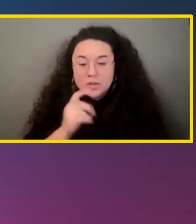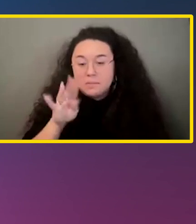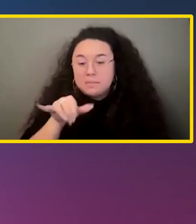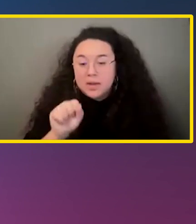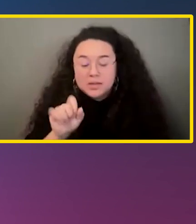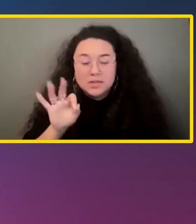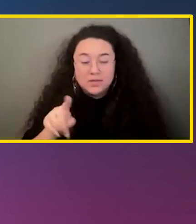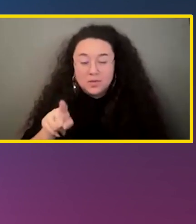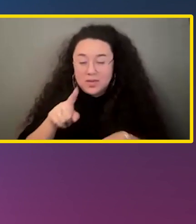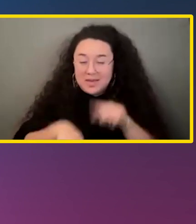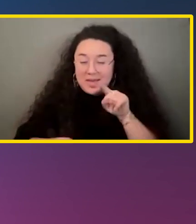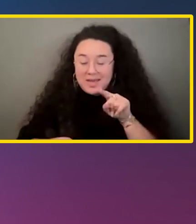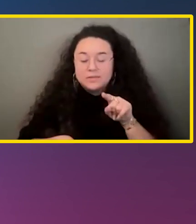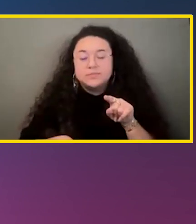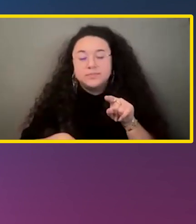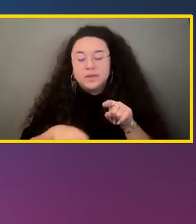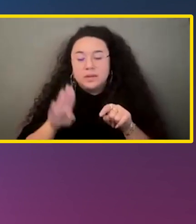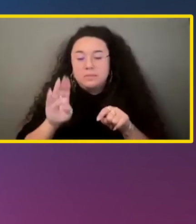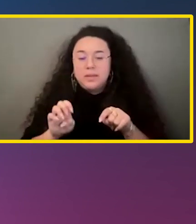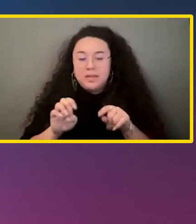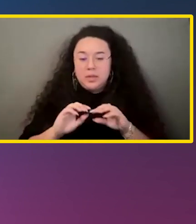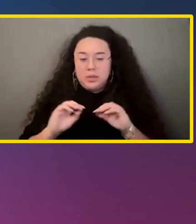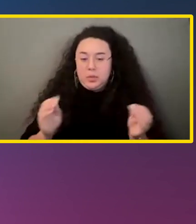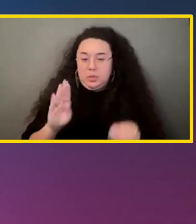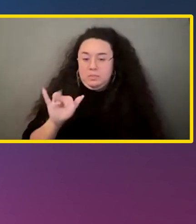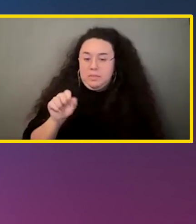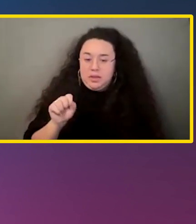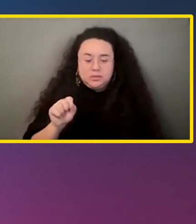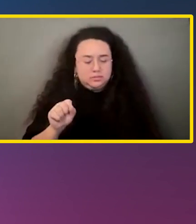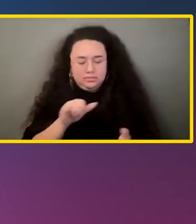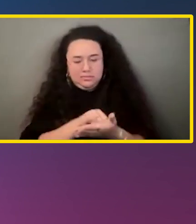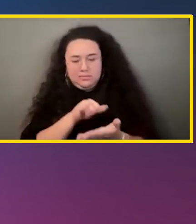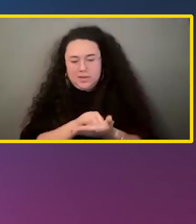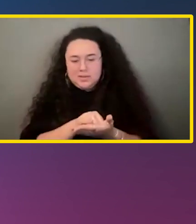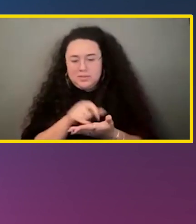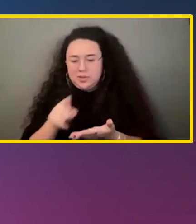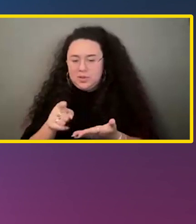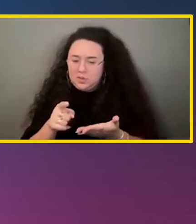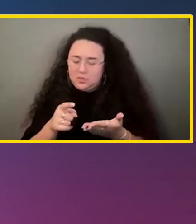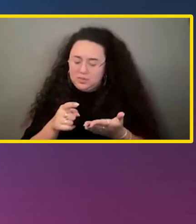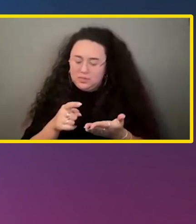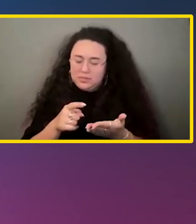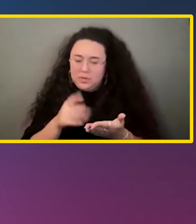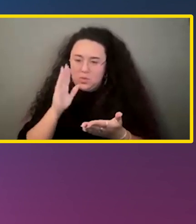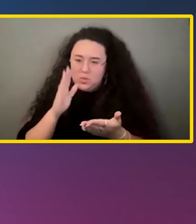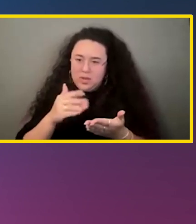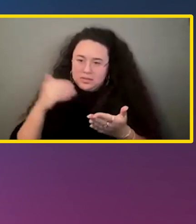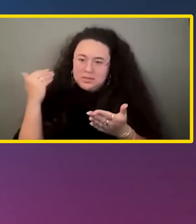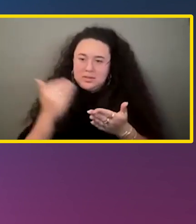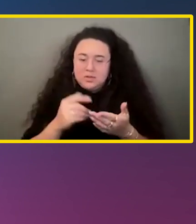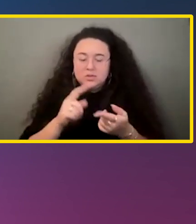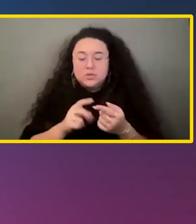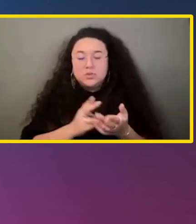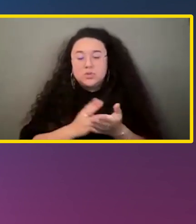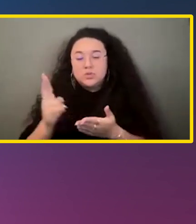you can't be unbiased, then there's no way you can get towards the truth. And I mean, and kind of hearkening